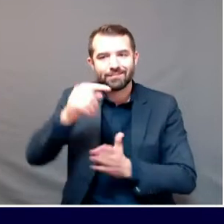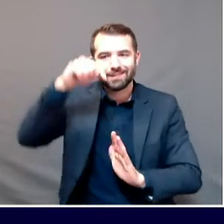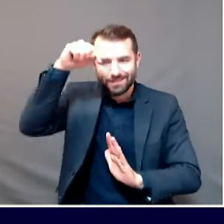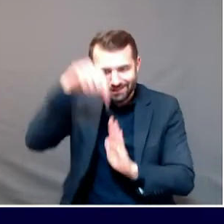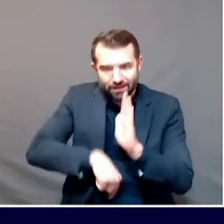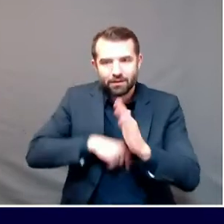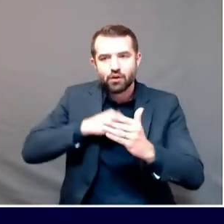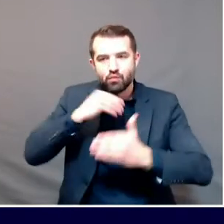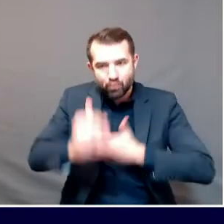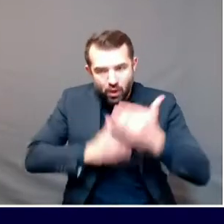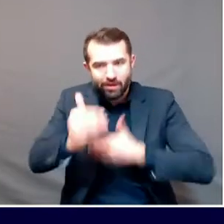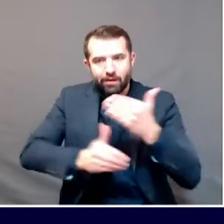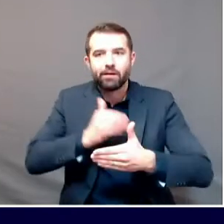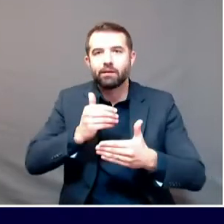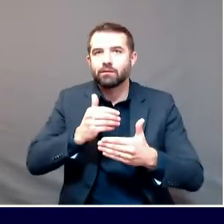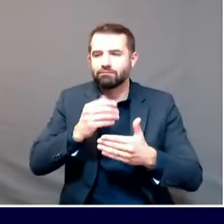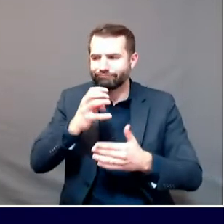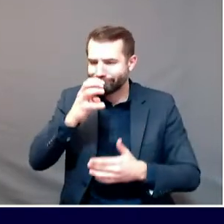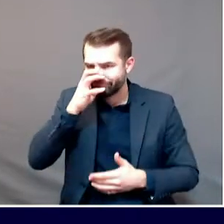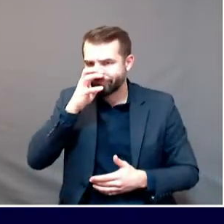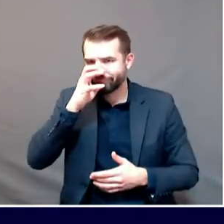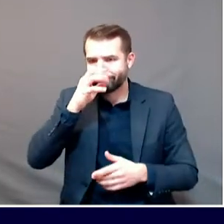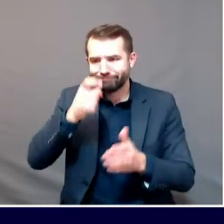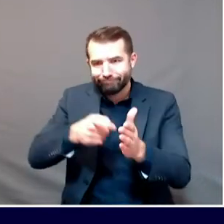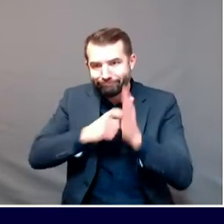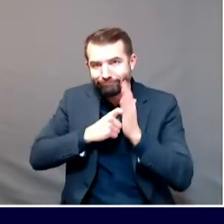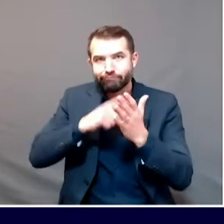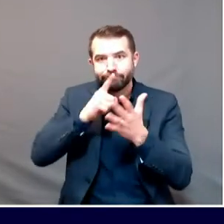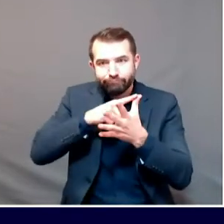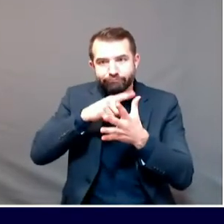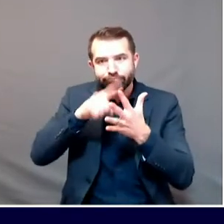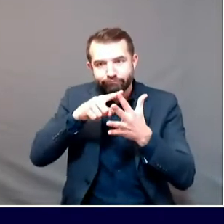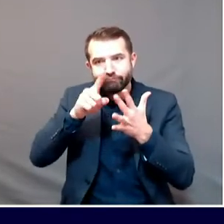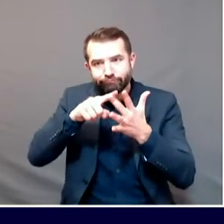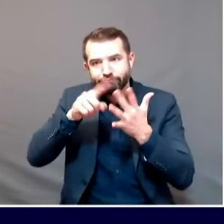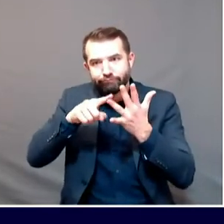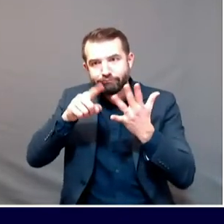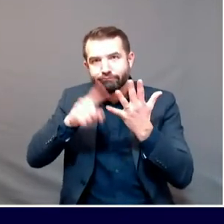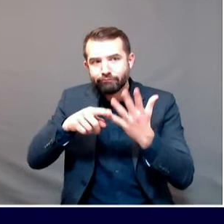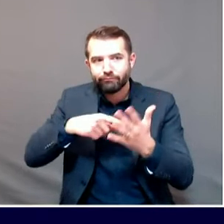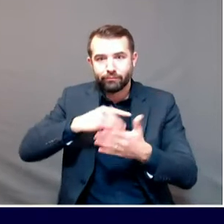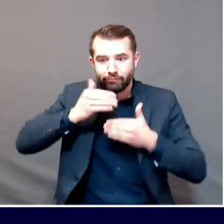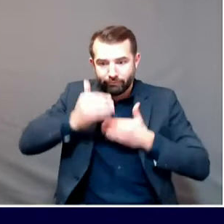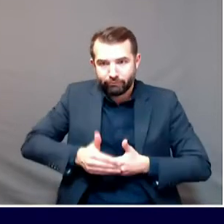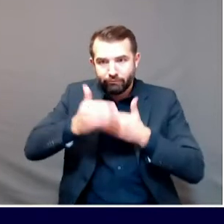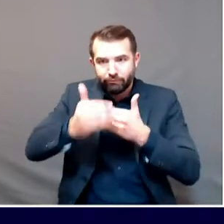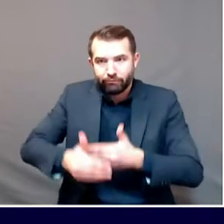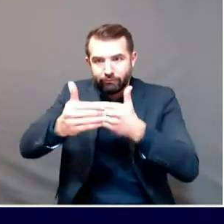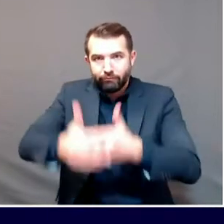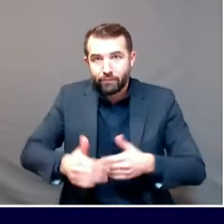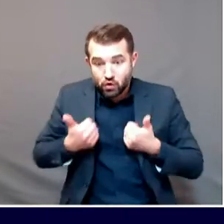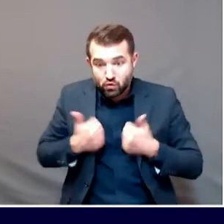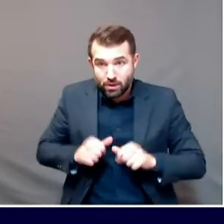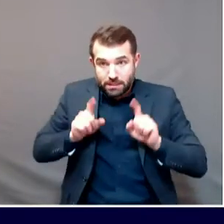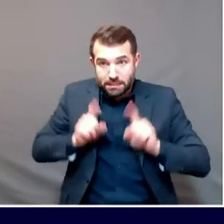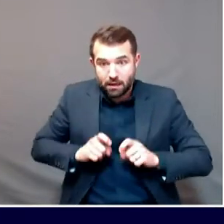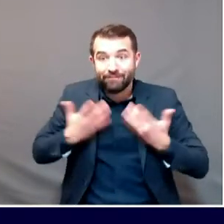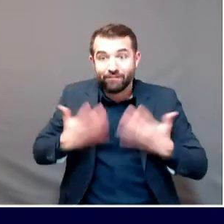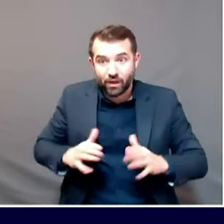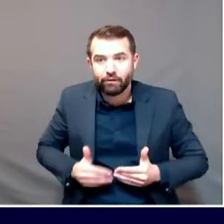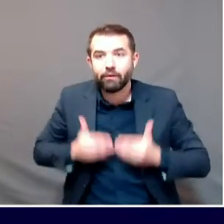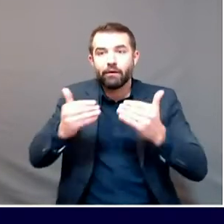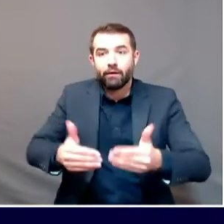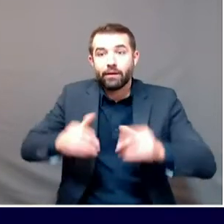normal, rigorous phase 1, phase 2, and phase 3 clinical trial processes. No corners were